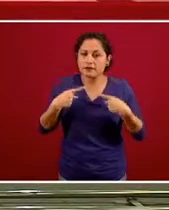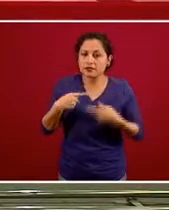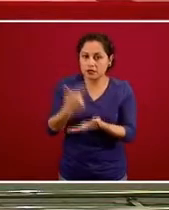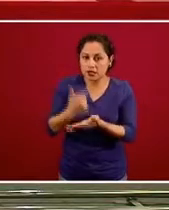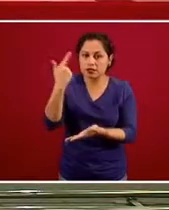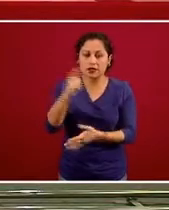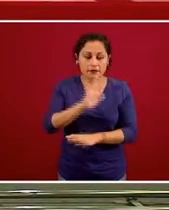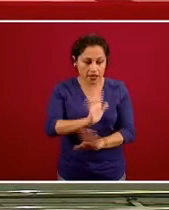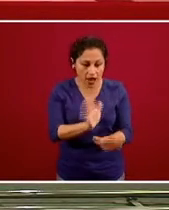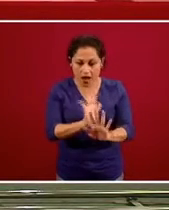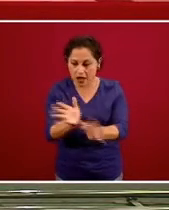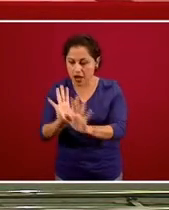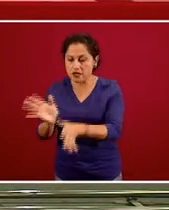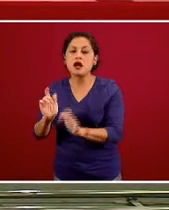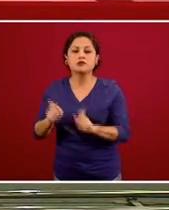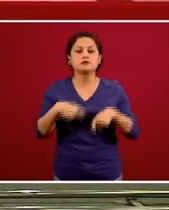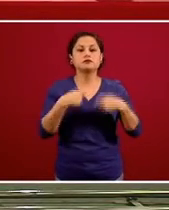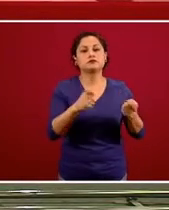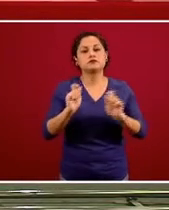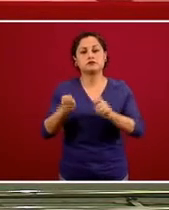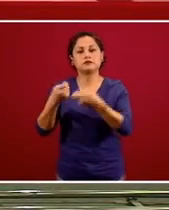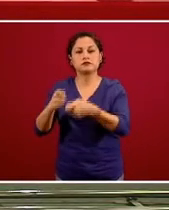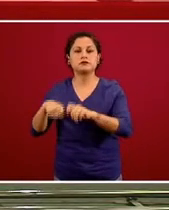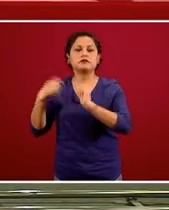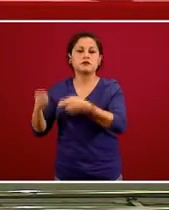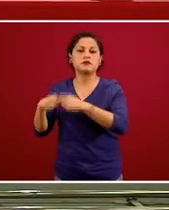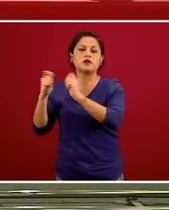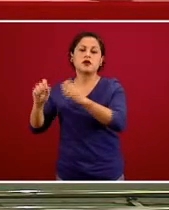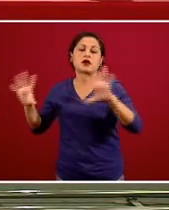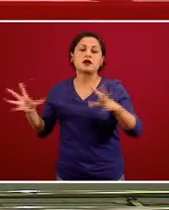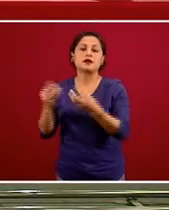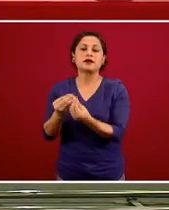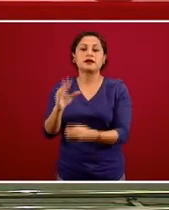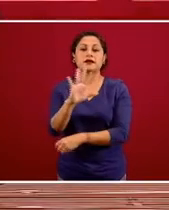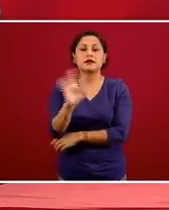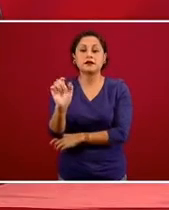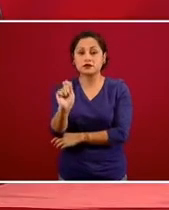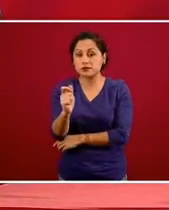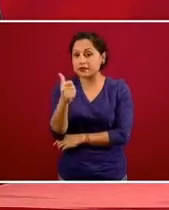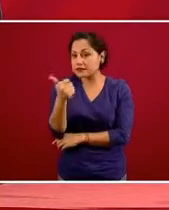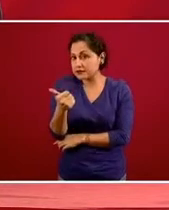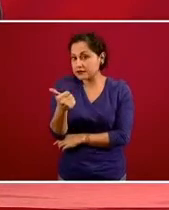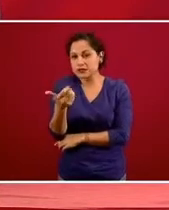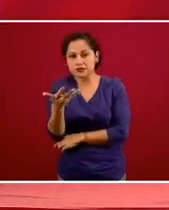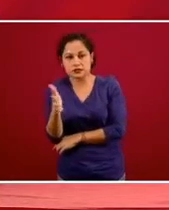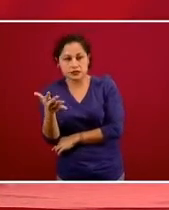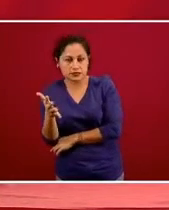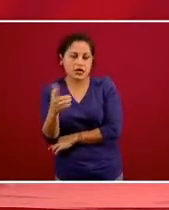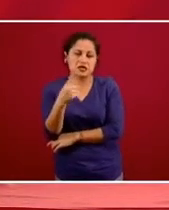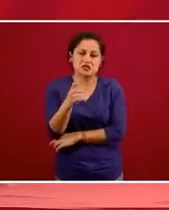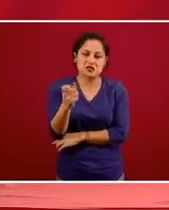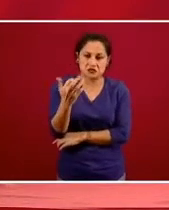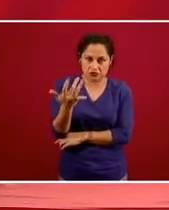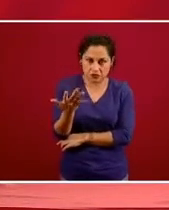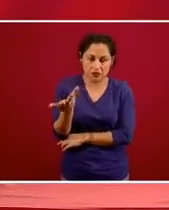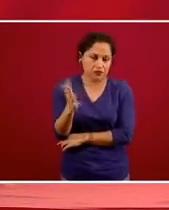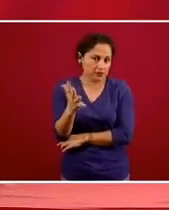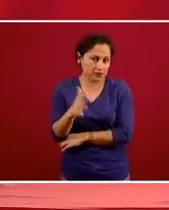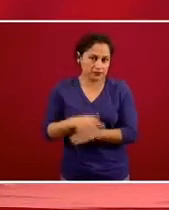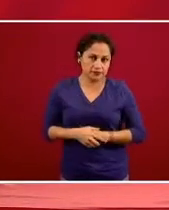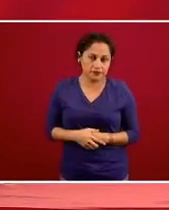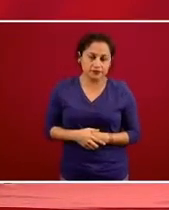have, so we can increase the number of beds all the way to add